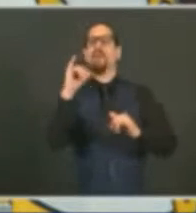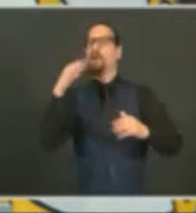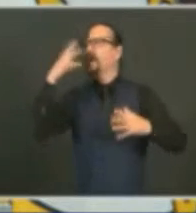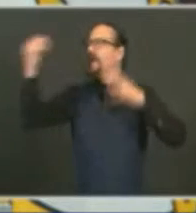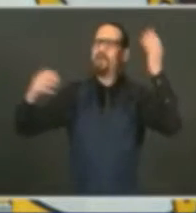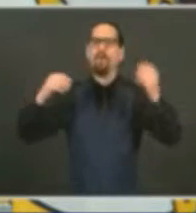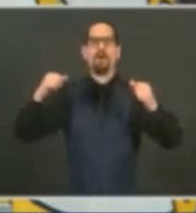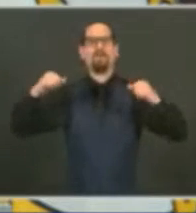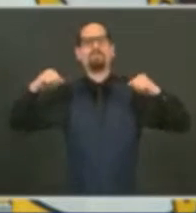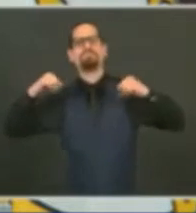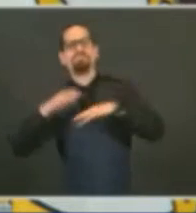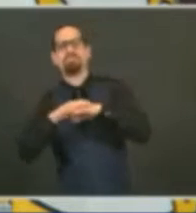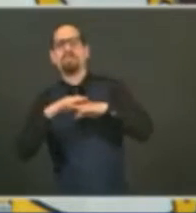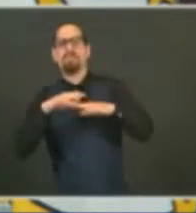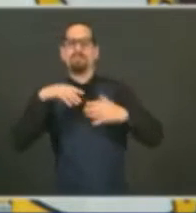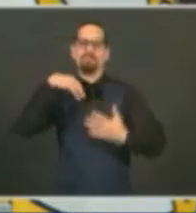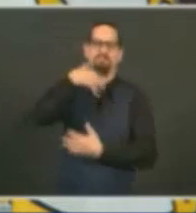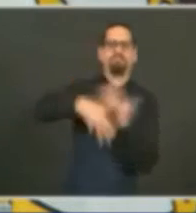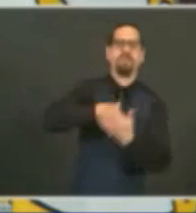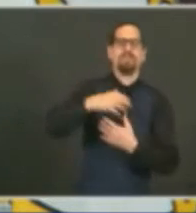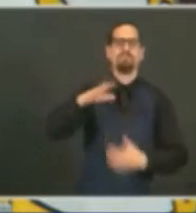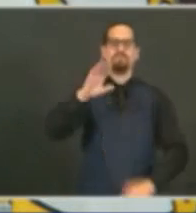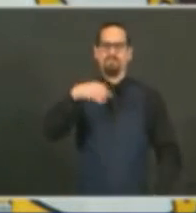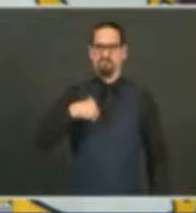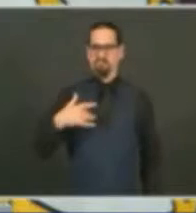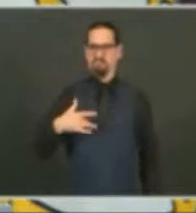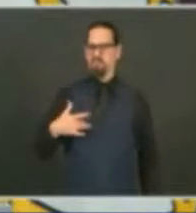In the meantime, though, we all have to keep following the rules.